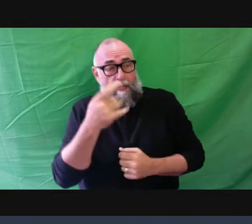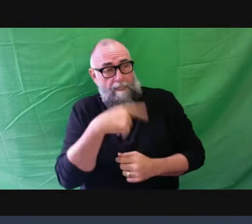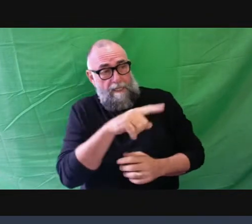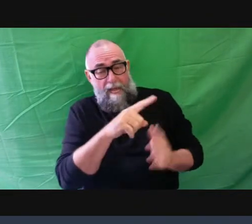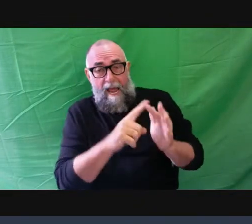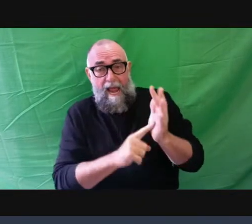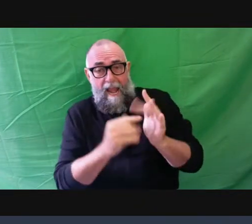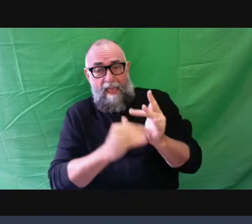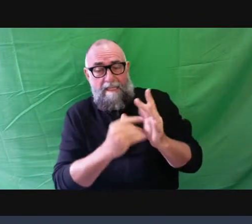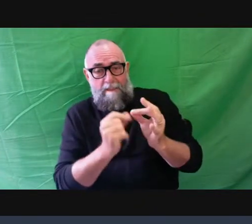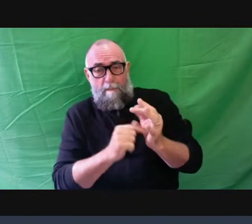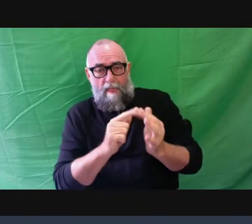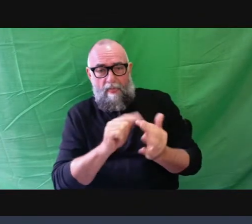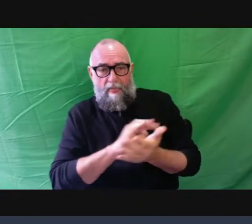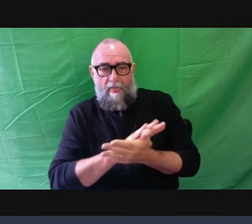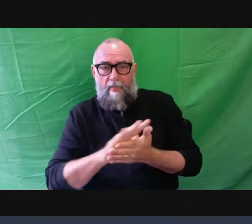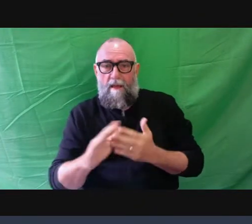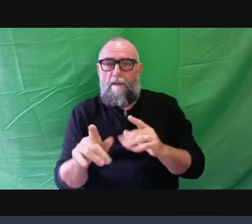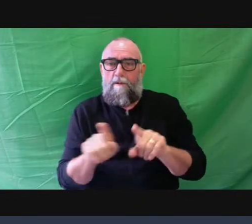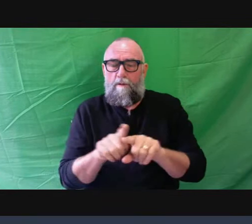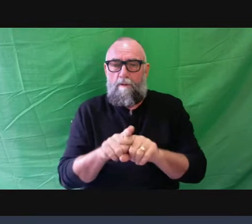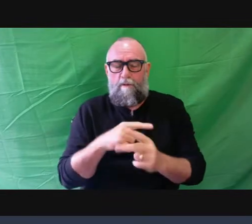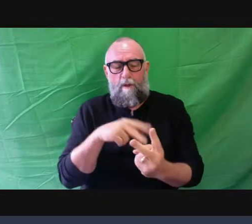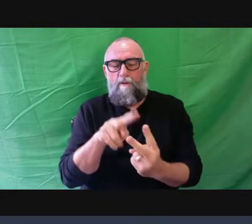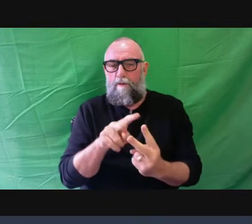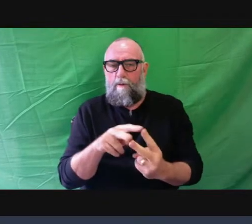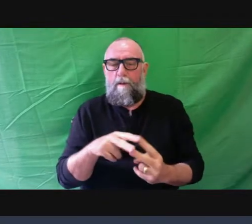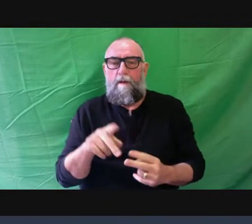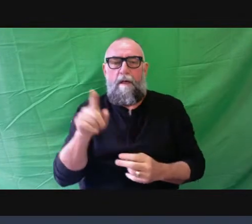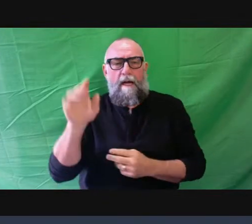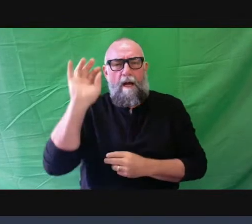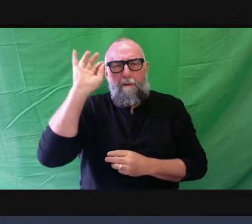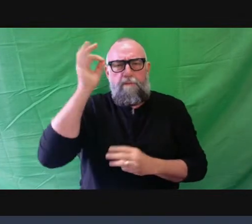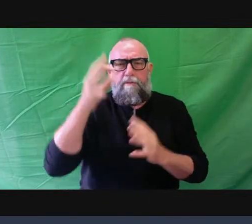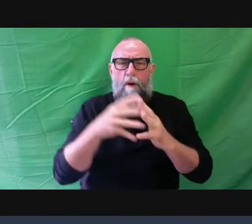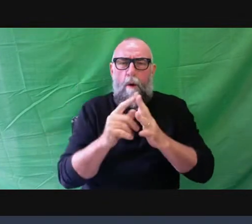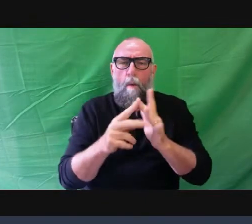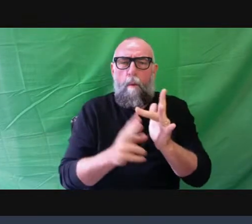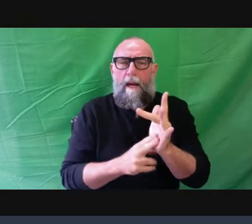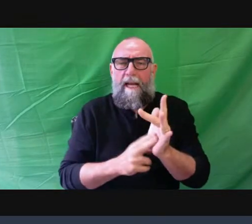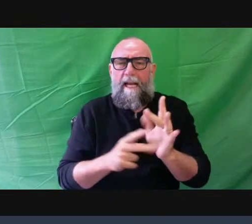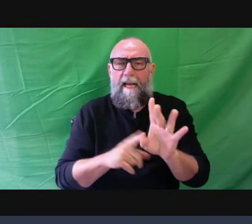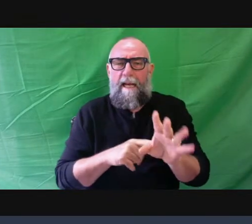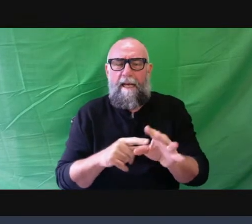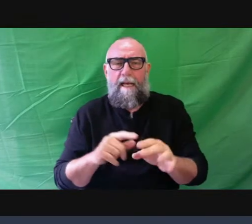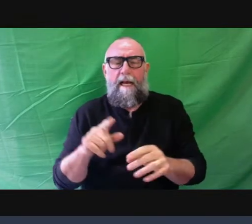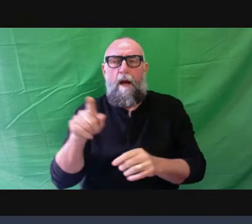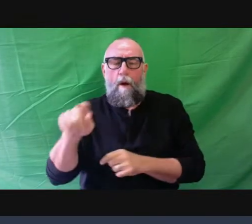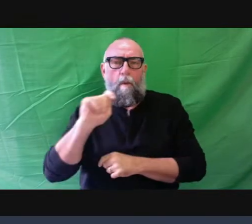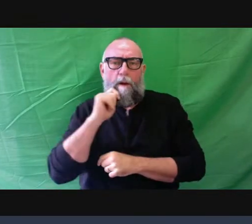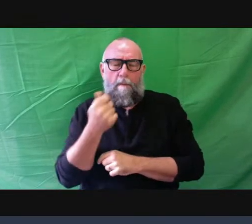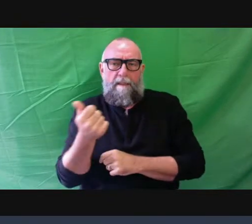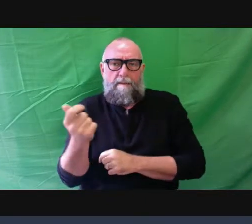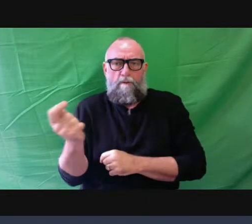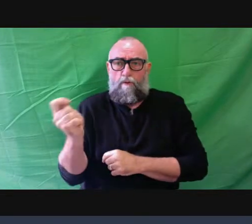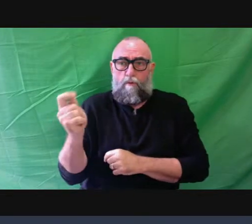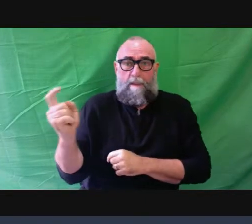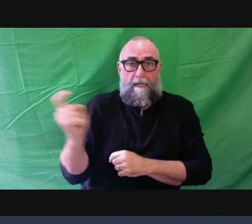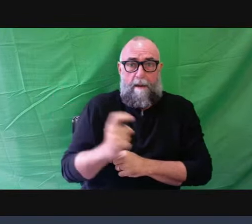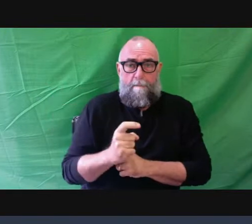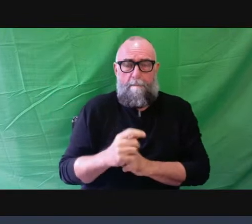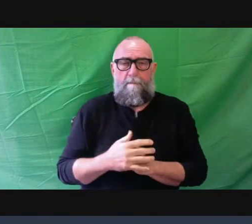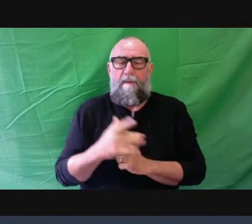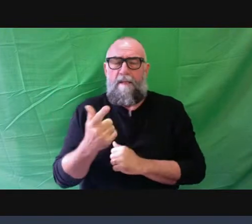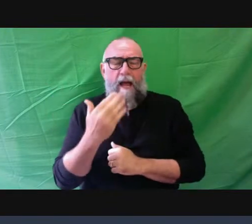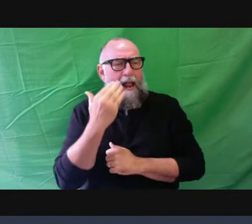is also joining us here today. I think Councillor Winnie Bartz is hopefully on her way. So, ladies and gentlemen, distinguished